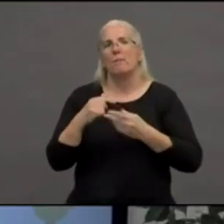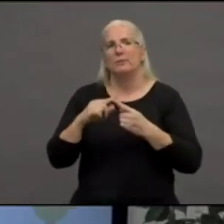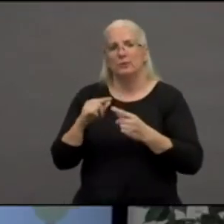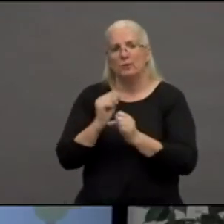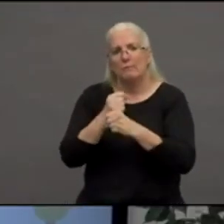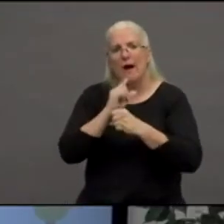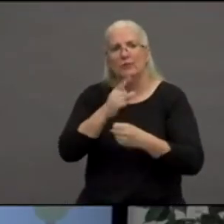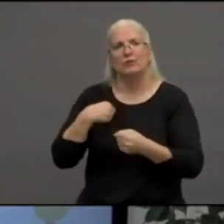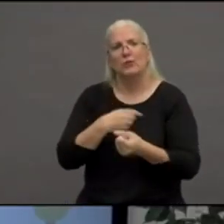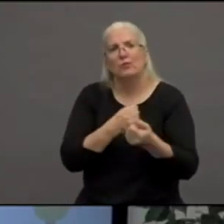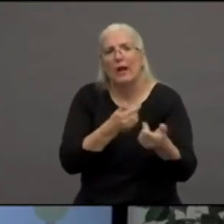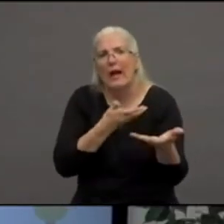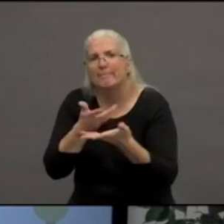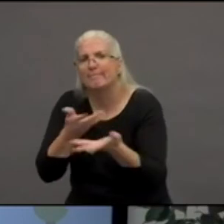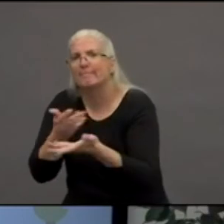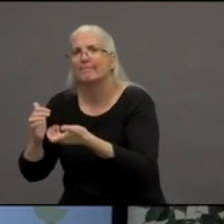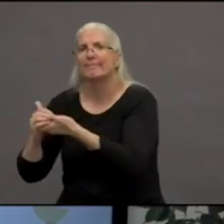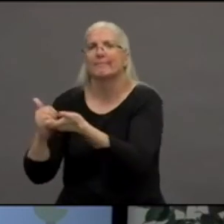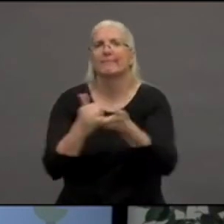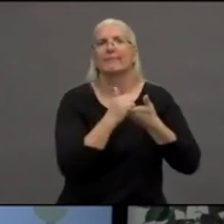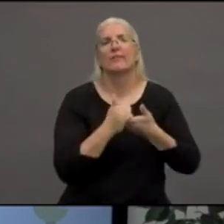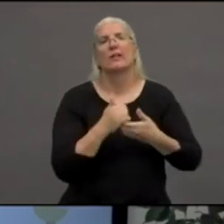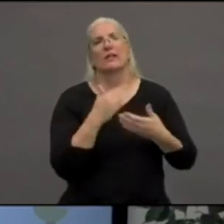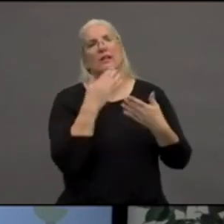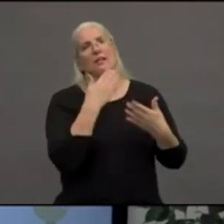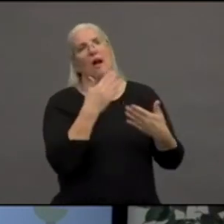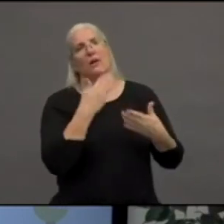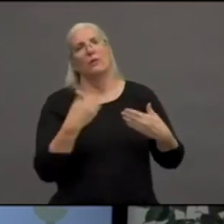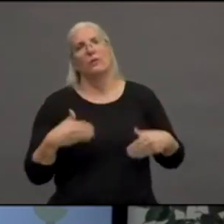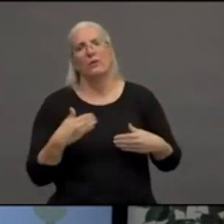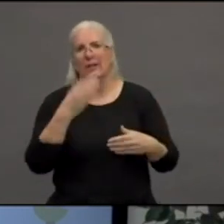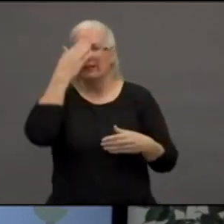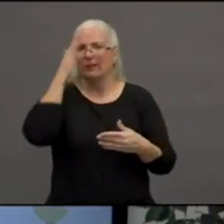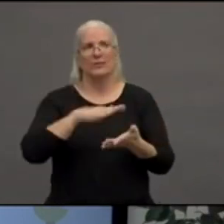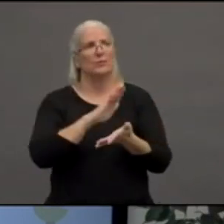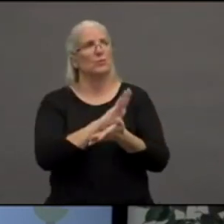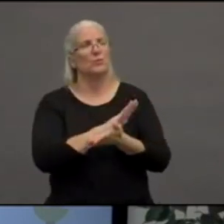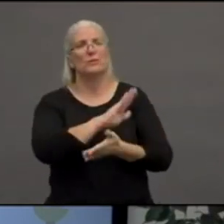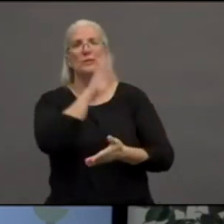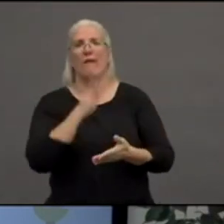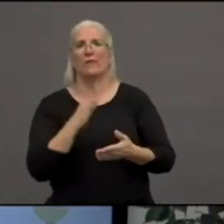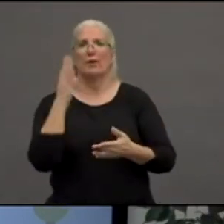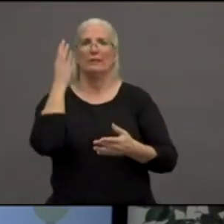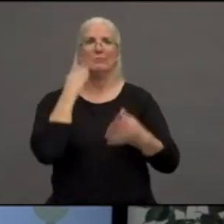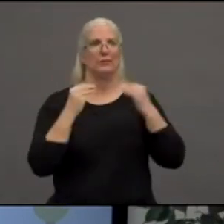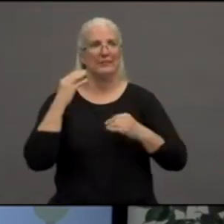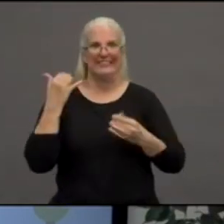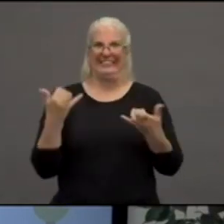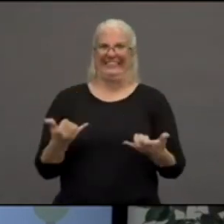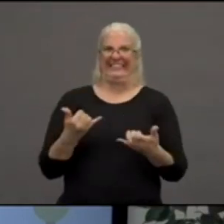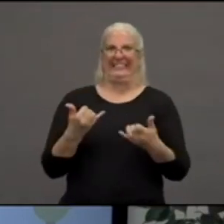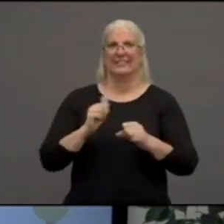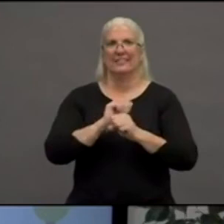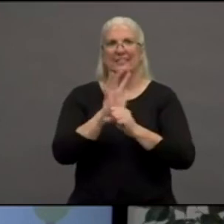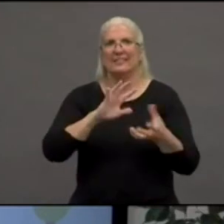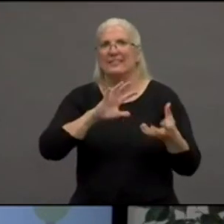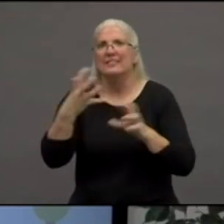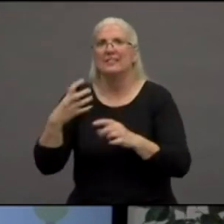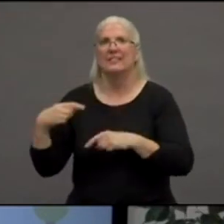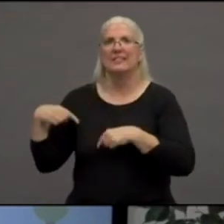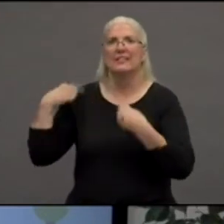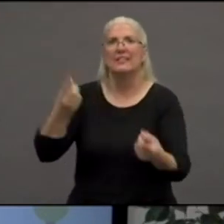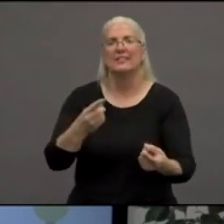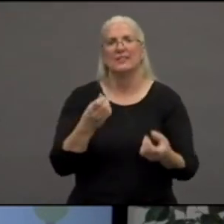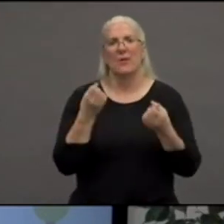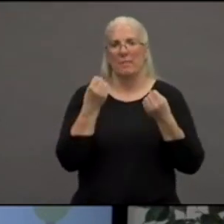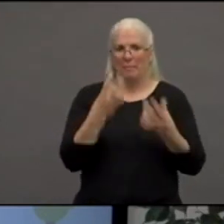Thank you so much. I know the schools had never been faced with these types of challenges before, so a lot of things we're actually trying to